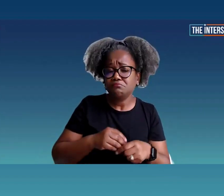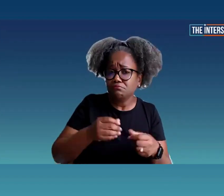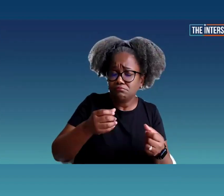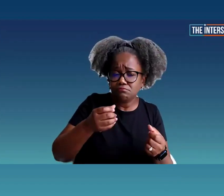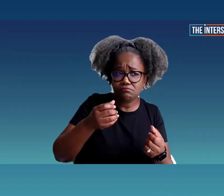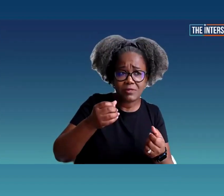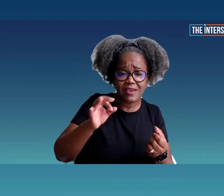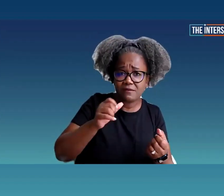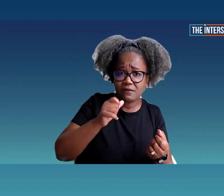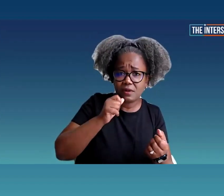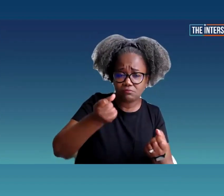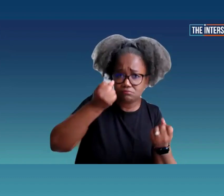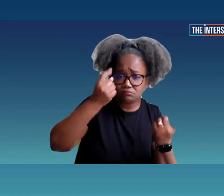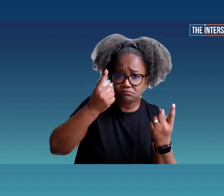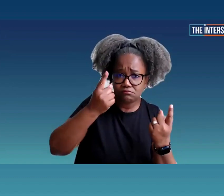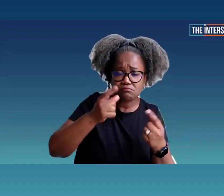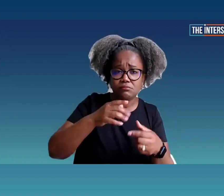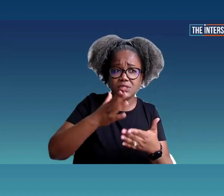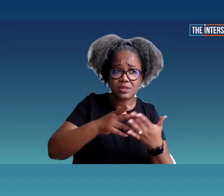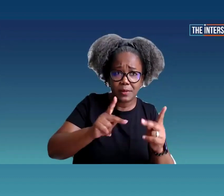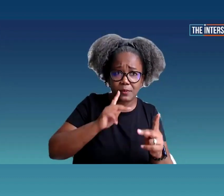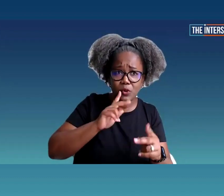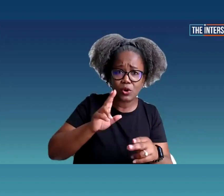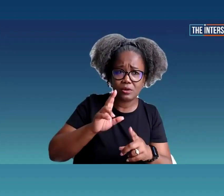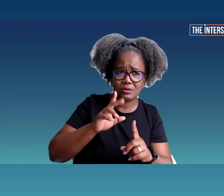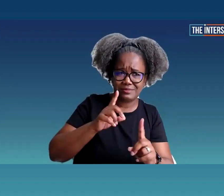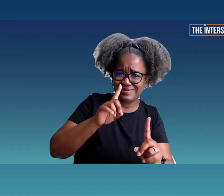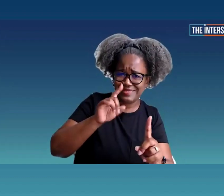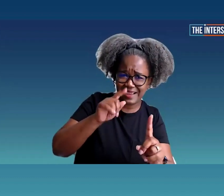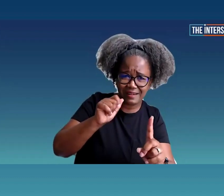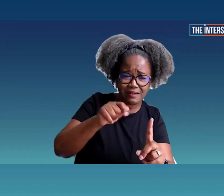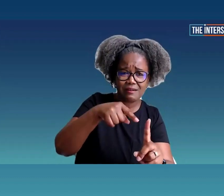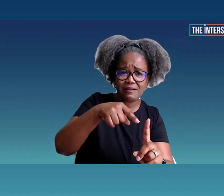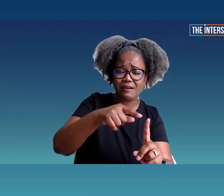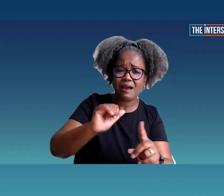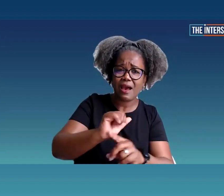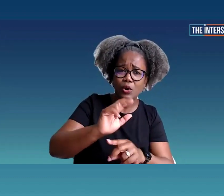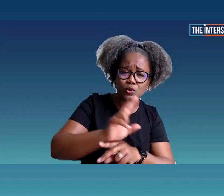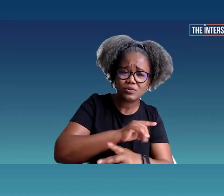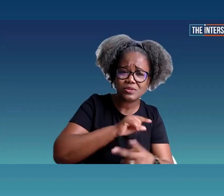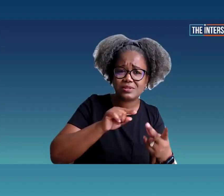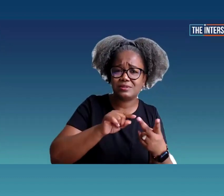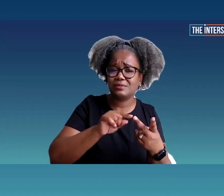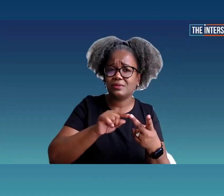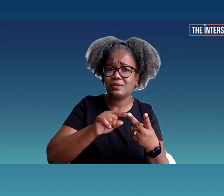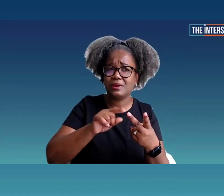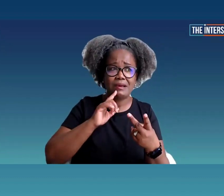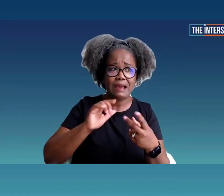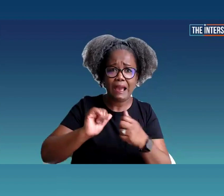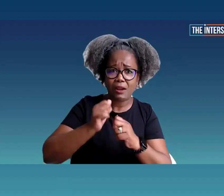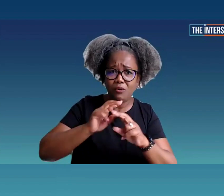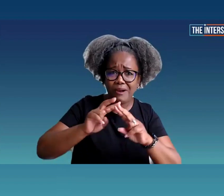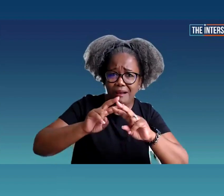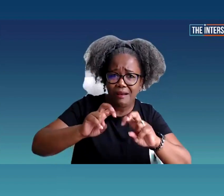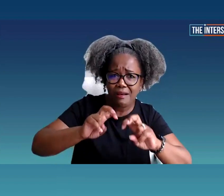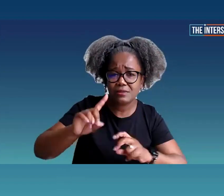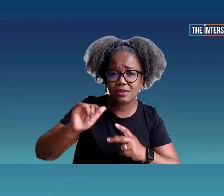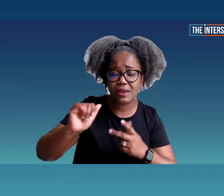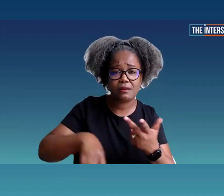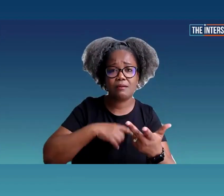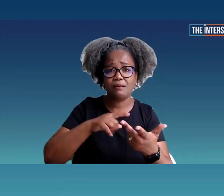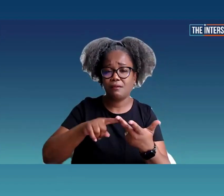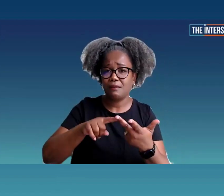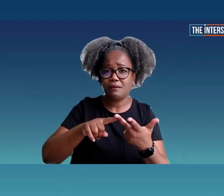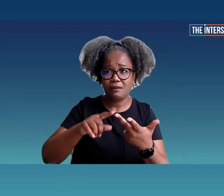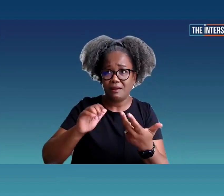they need. Others are wondering where and when and how to start analyzing once you have a mountain of data in front of you. And